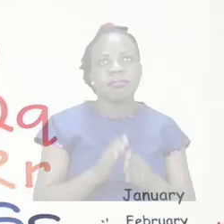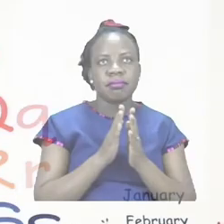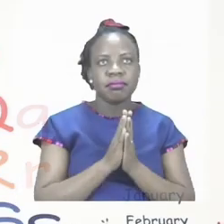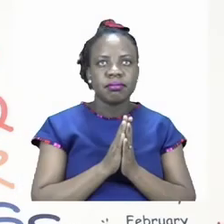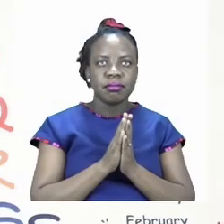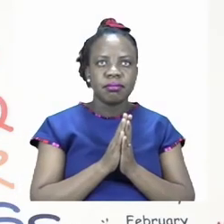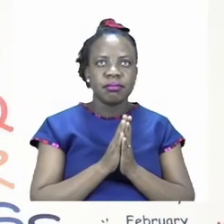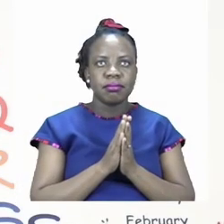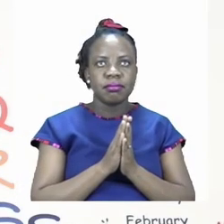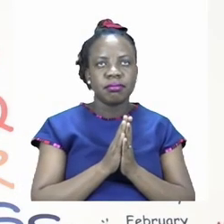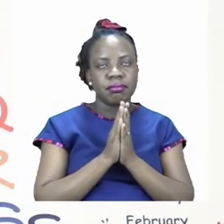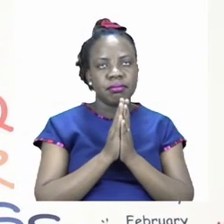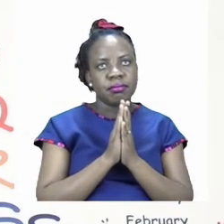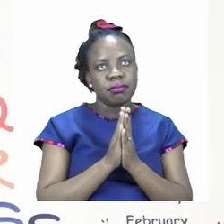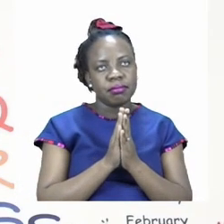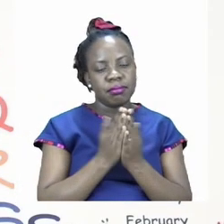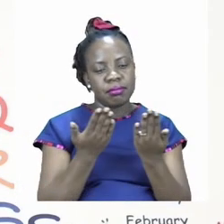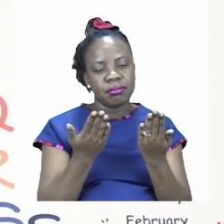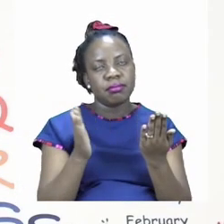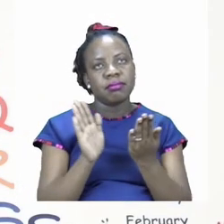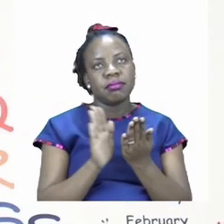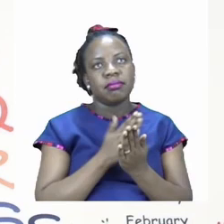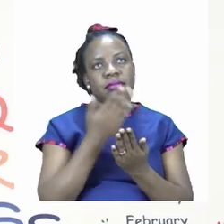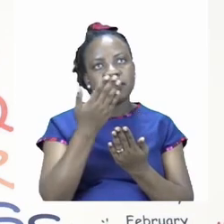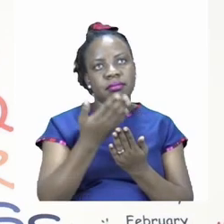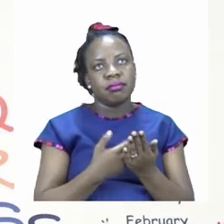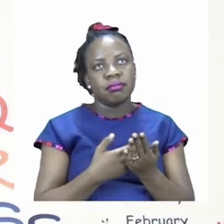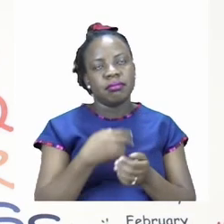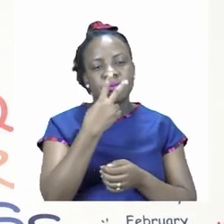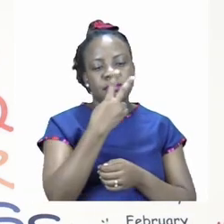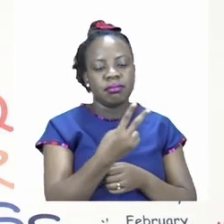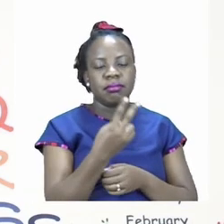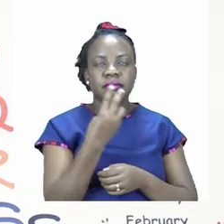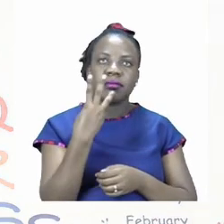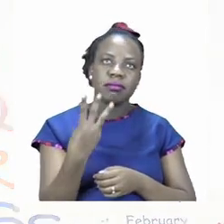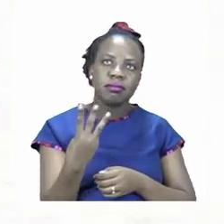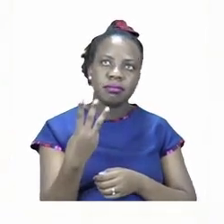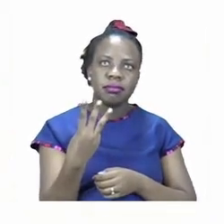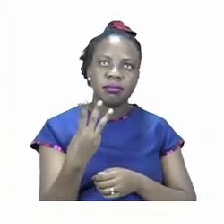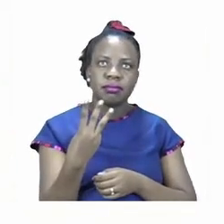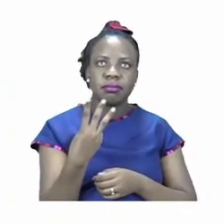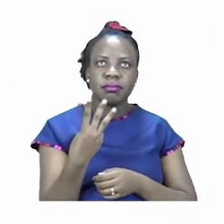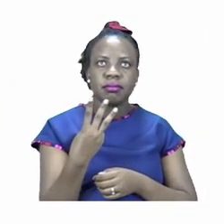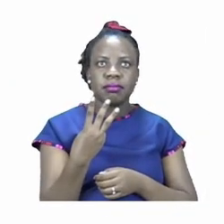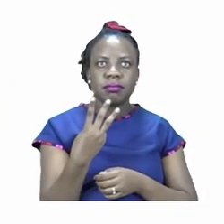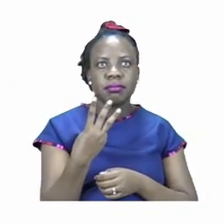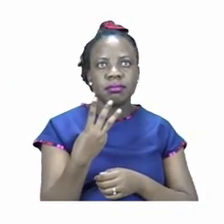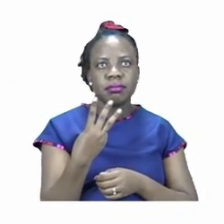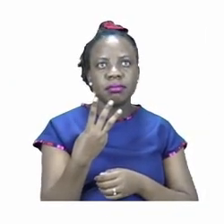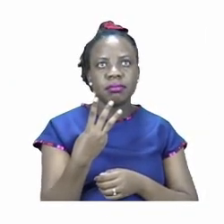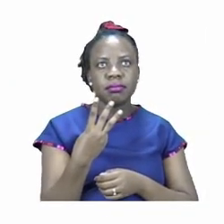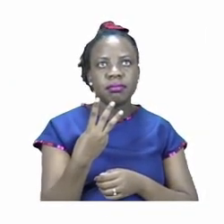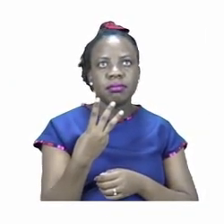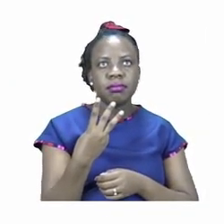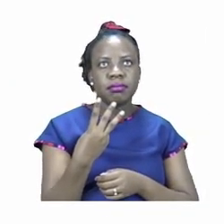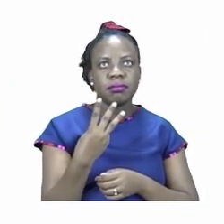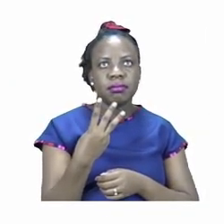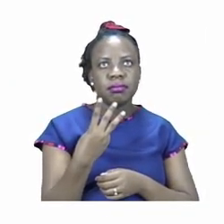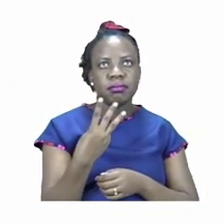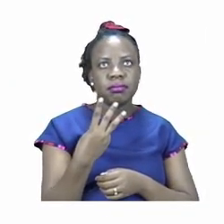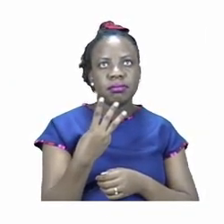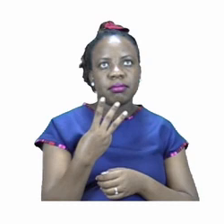For the next part of our lesson, boys and girls, let's all go to page 23. On page 23, we are going to be